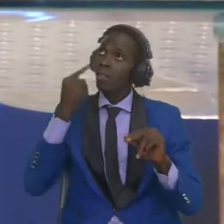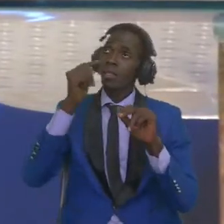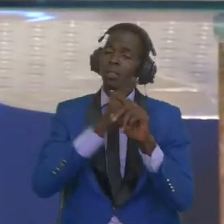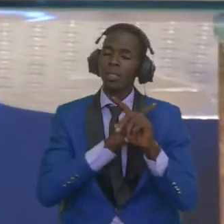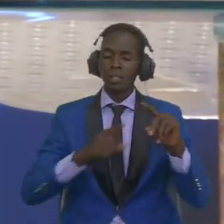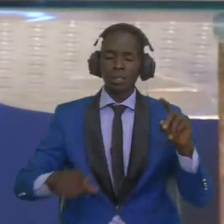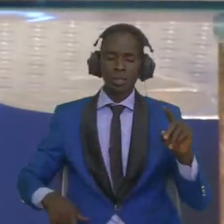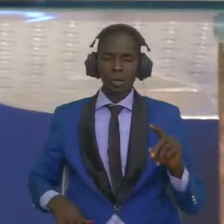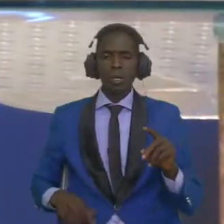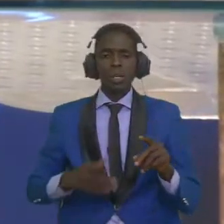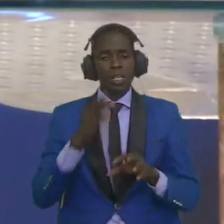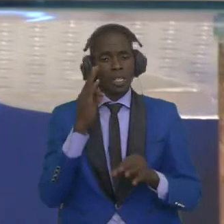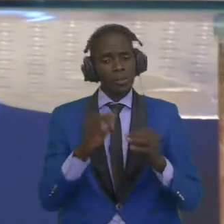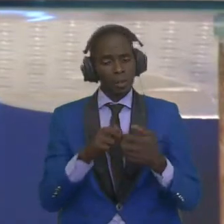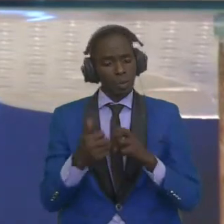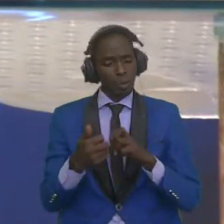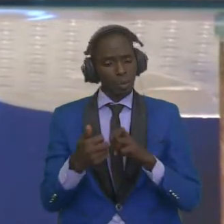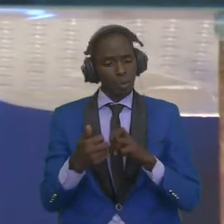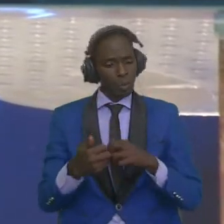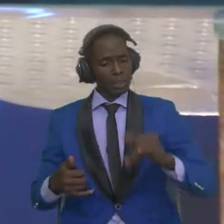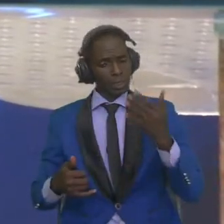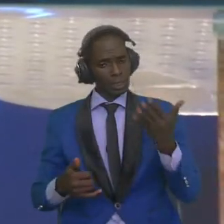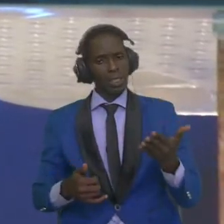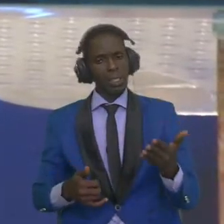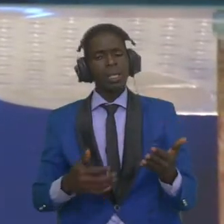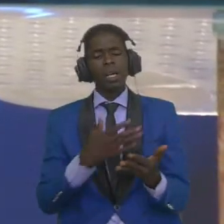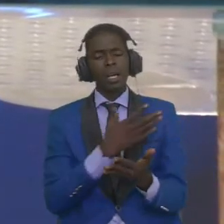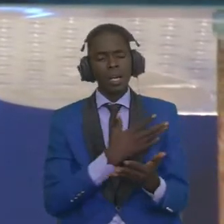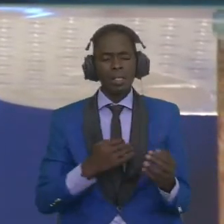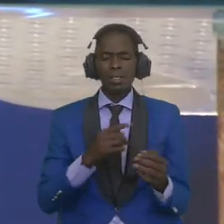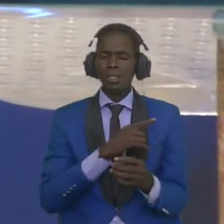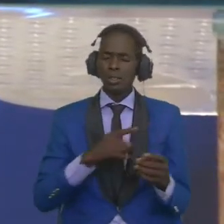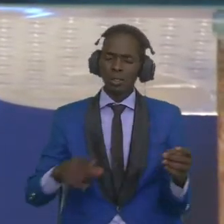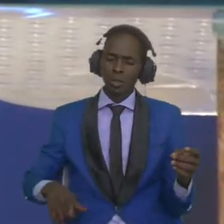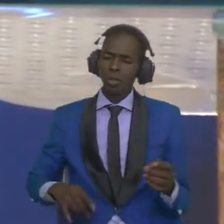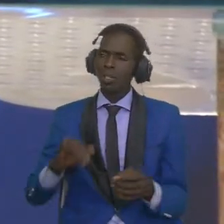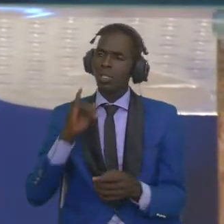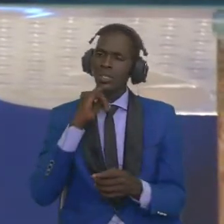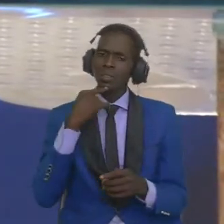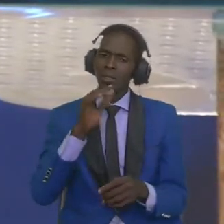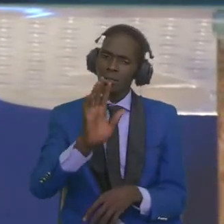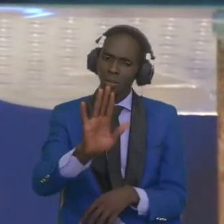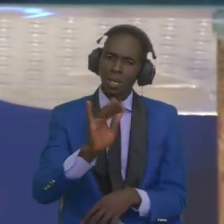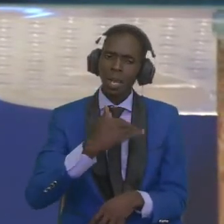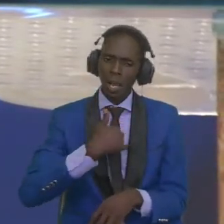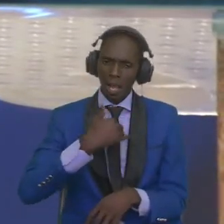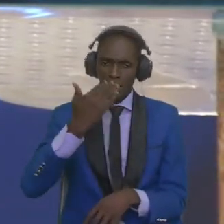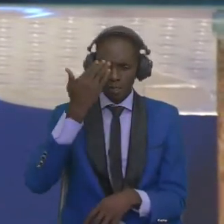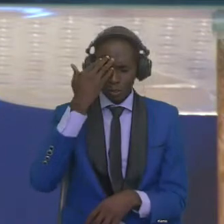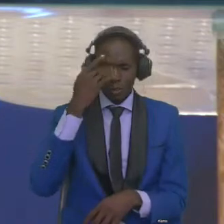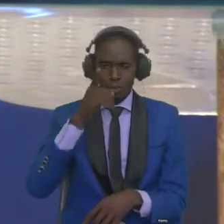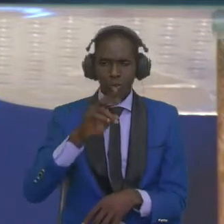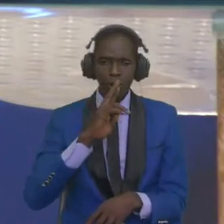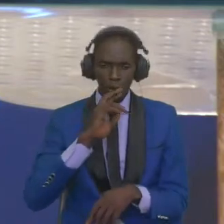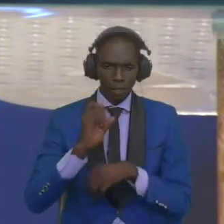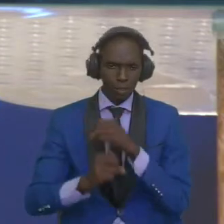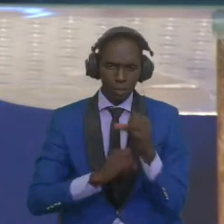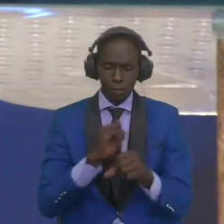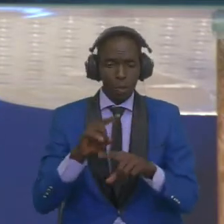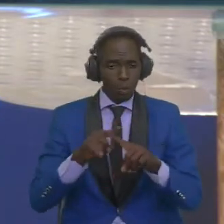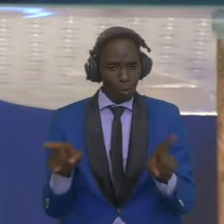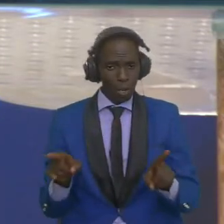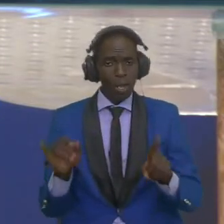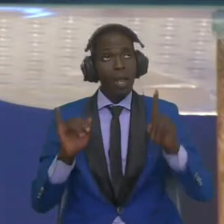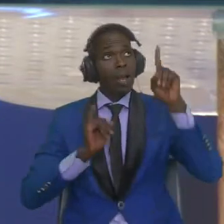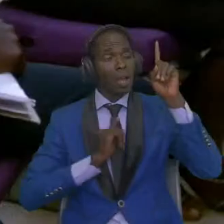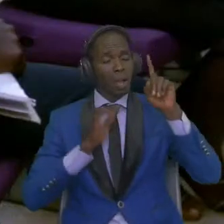God is telling you, yes, I know it's there. I know the buffeting is there. But I will sustain you.